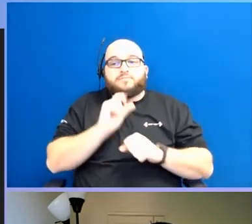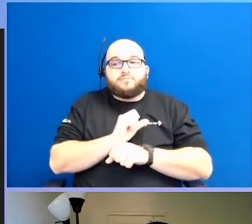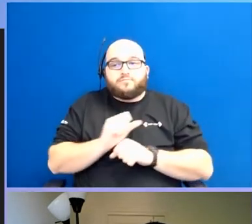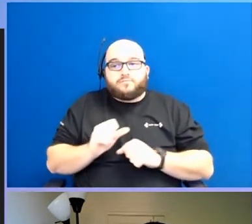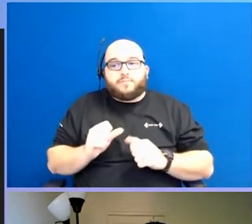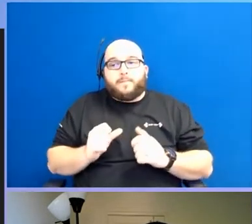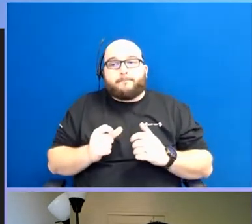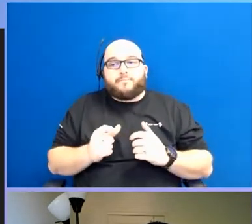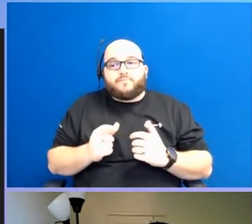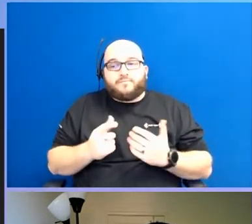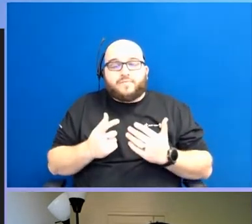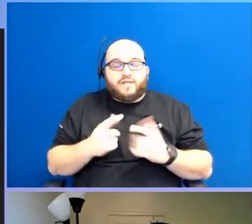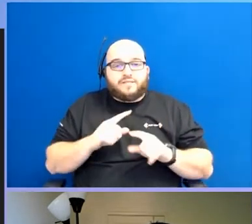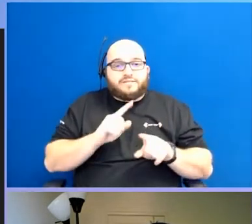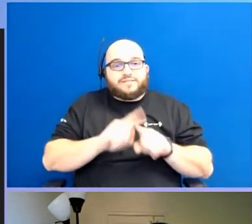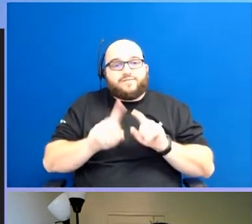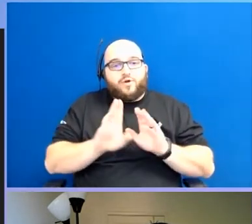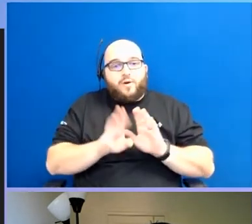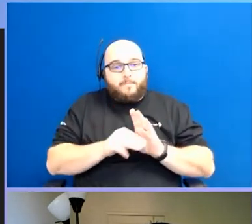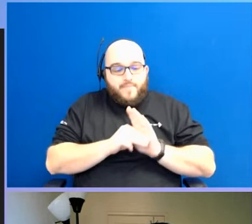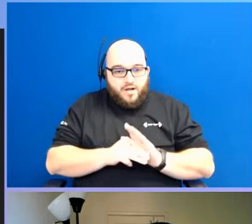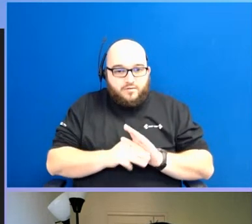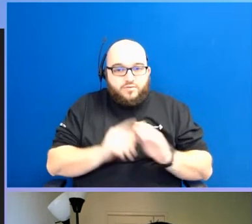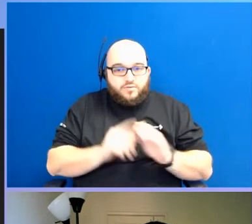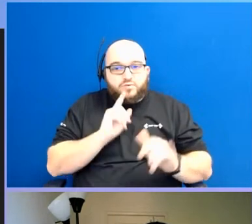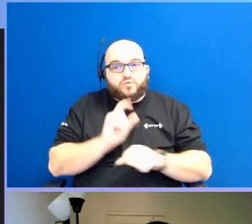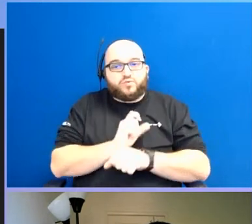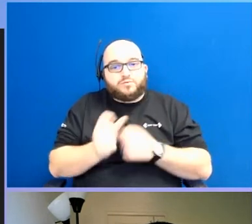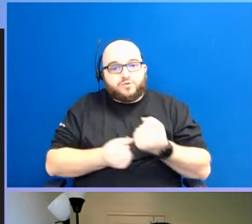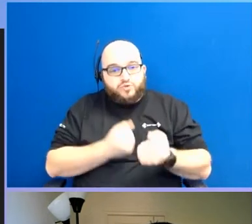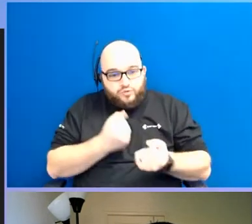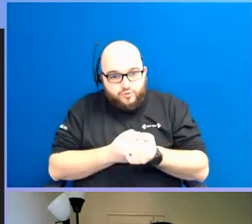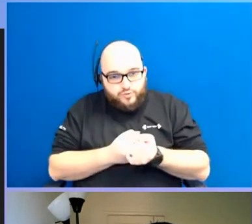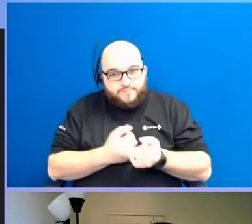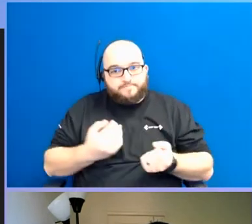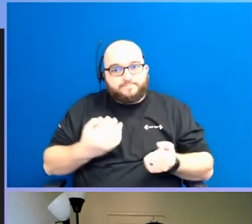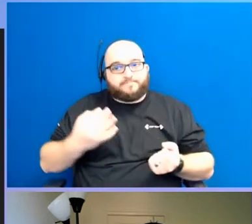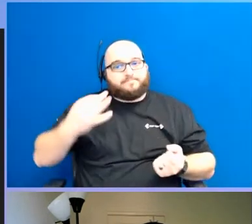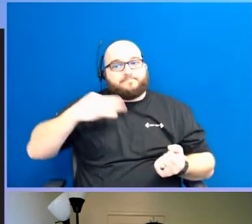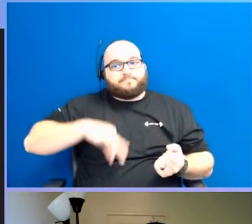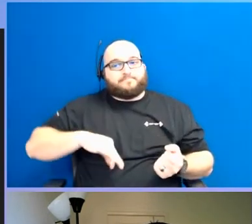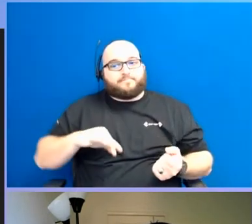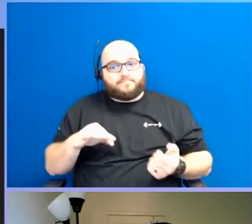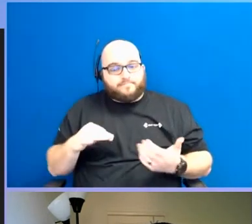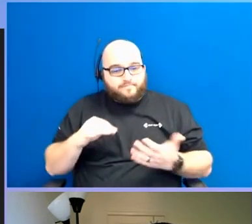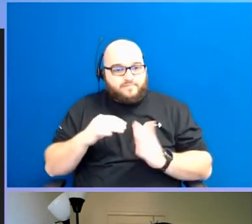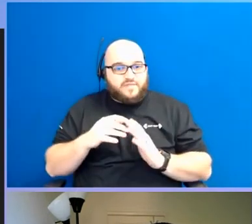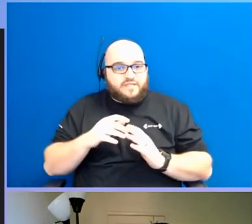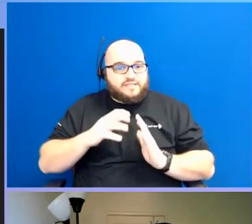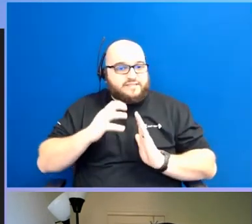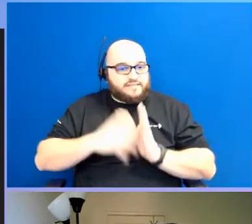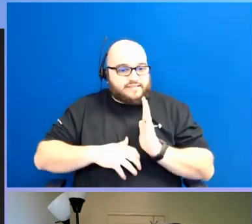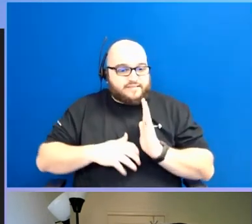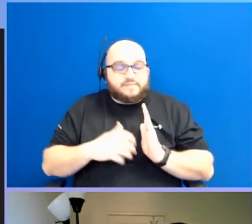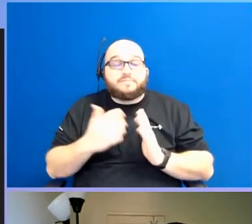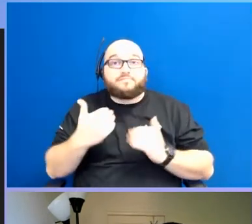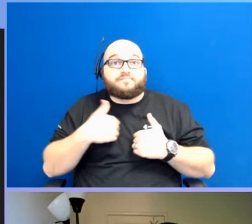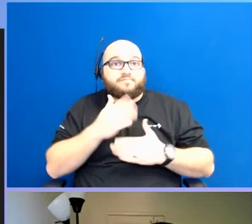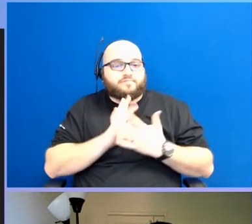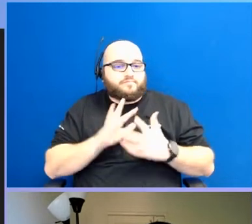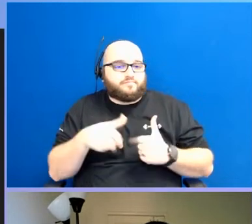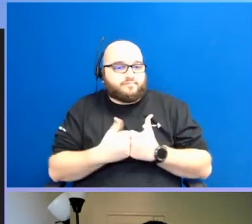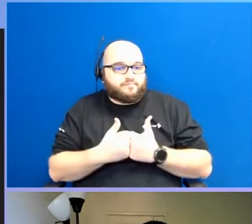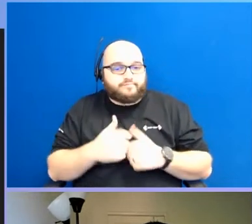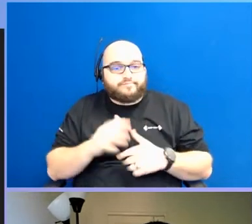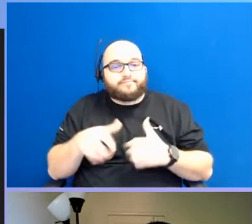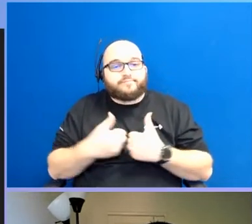looking into some models to support helpful alt text. And there are definitely some challenges including